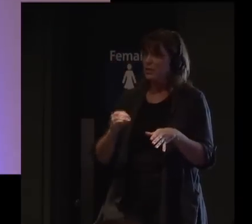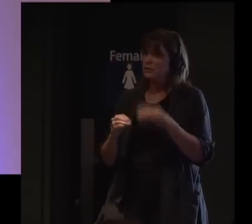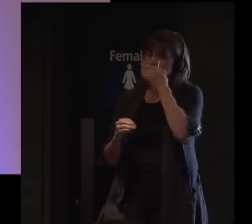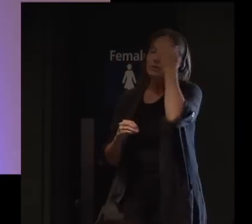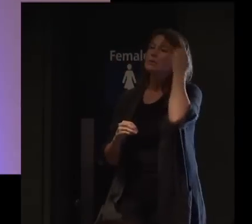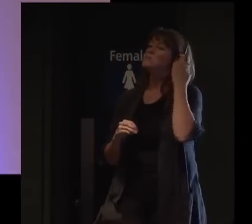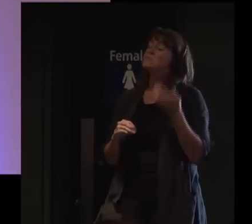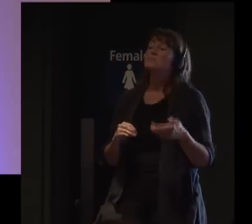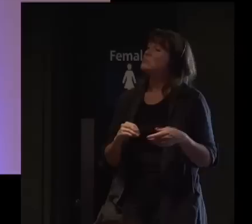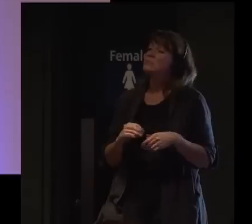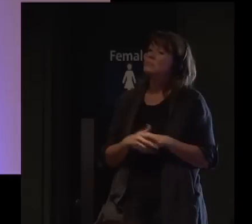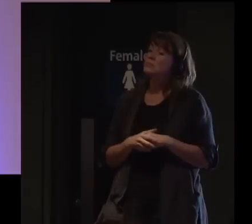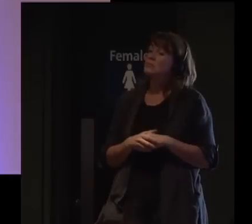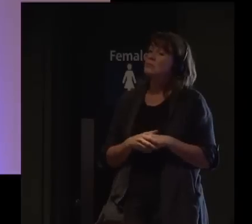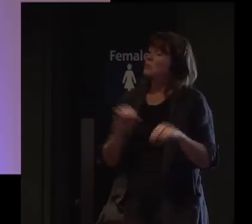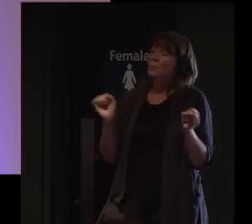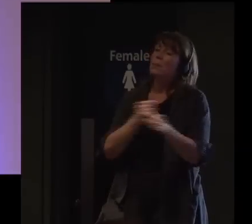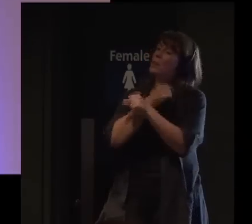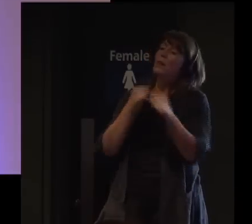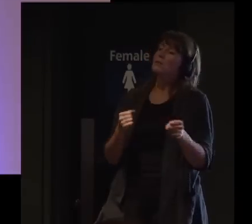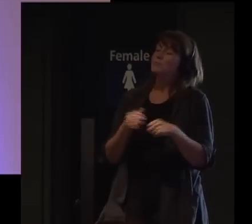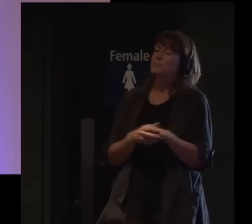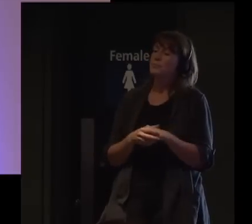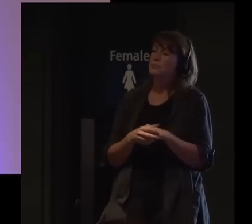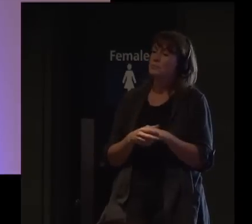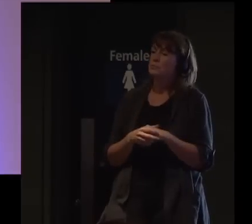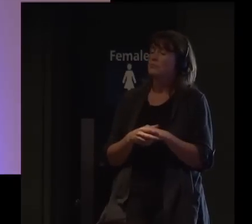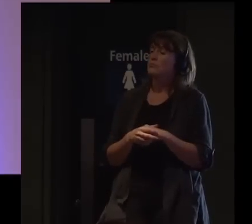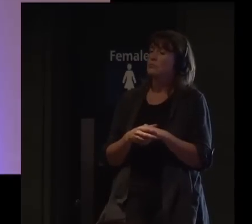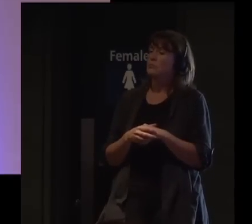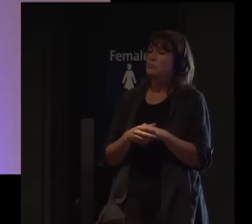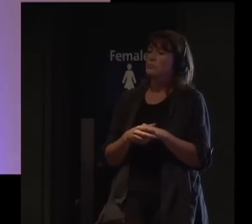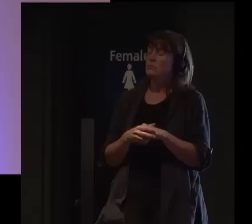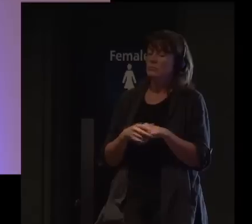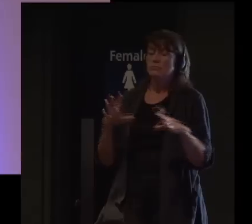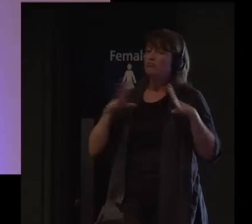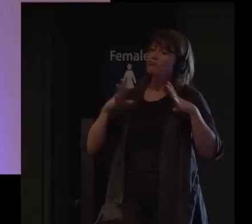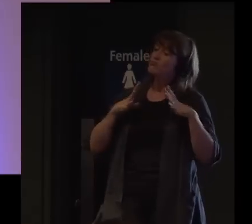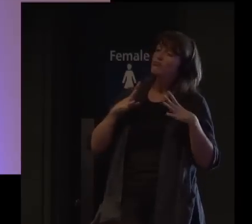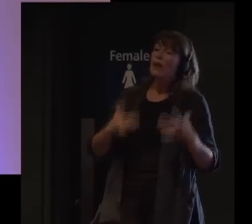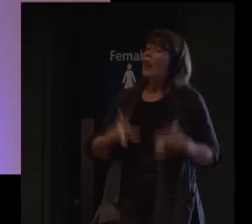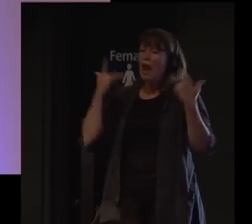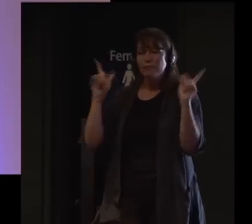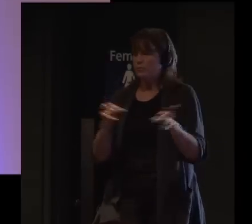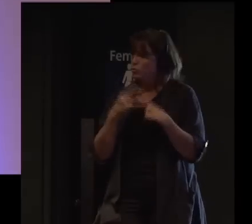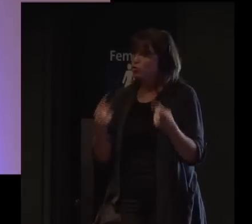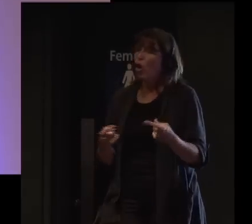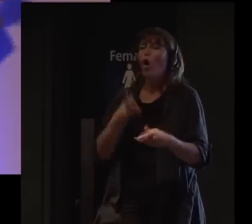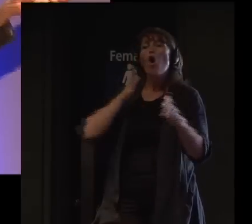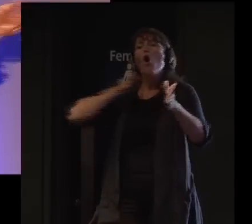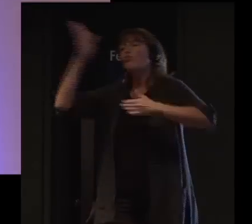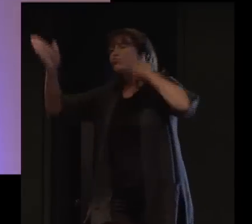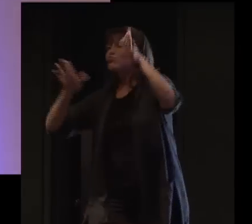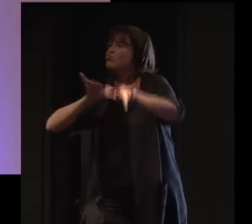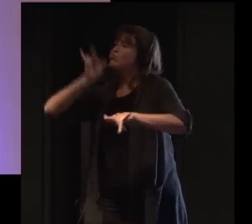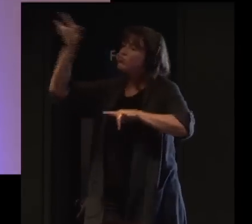have access to this cultural life, this sports life, this leisure, touristic, traveling abroad, going on